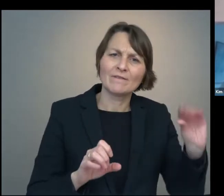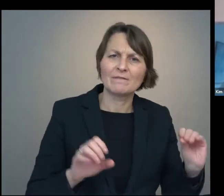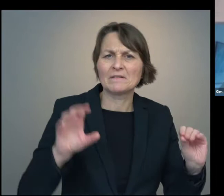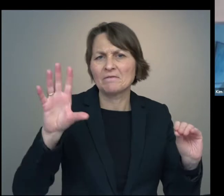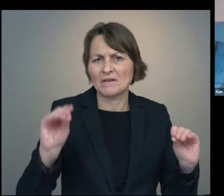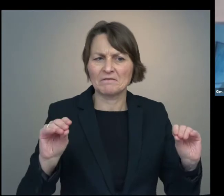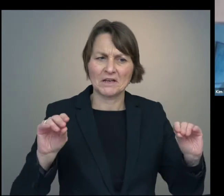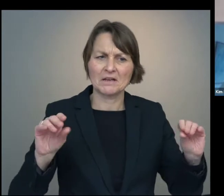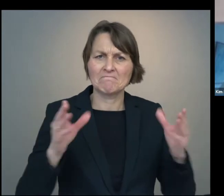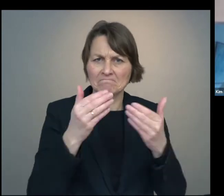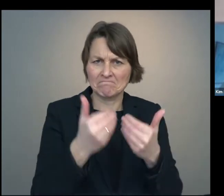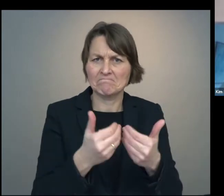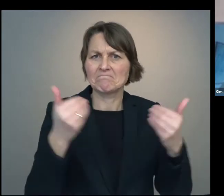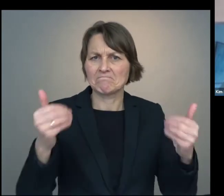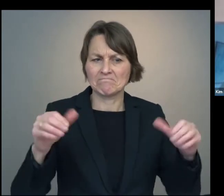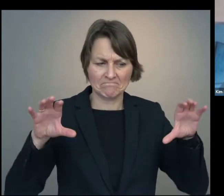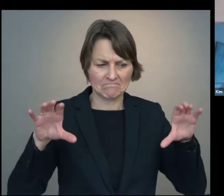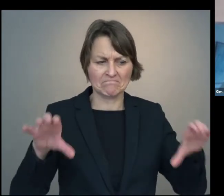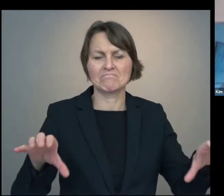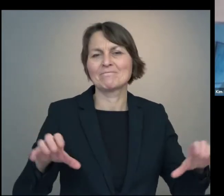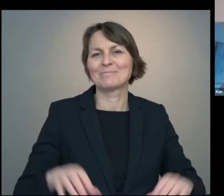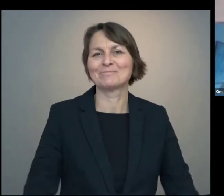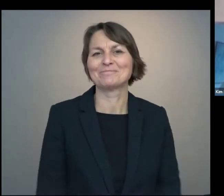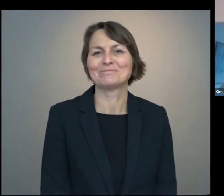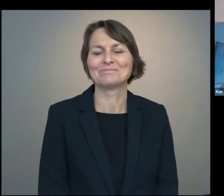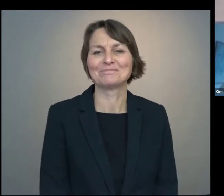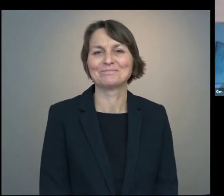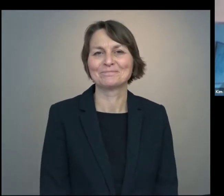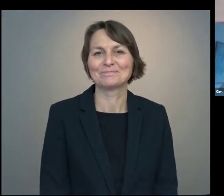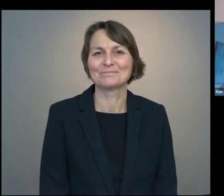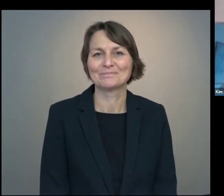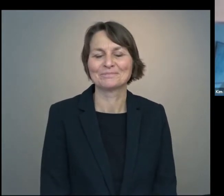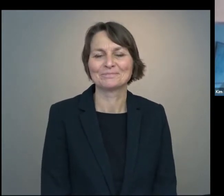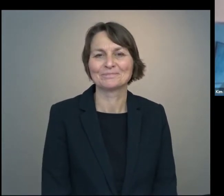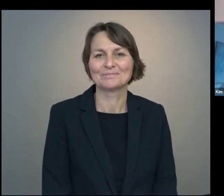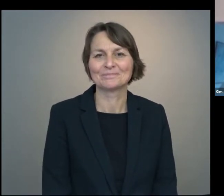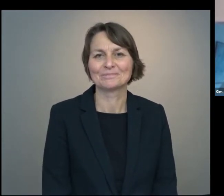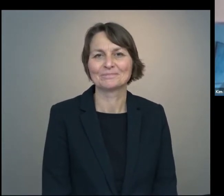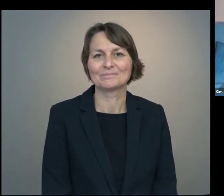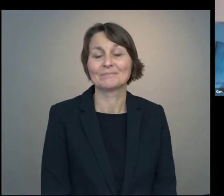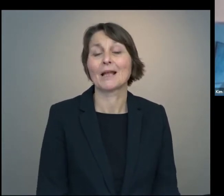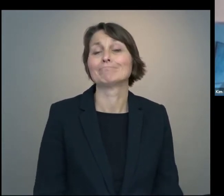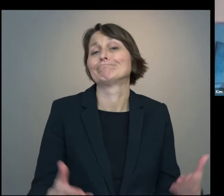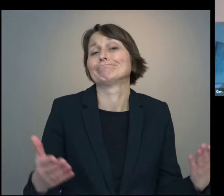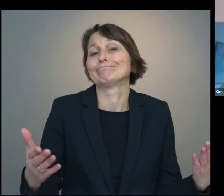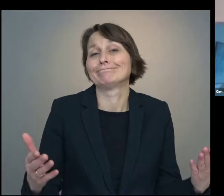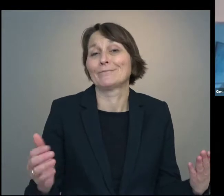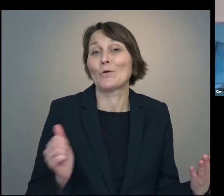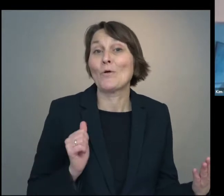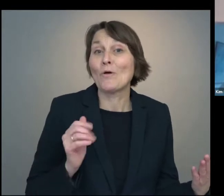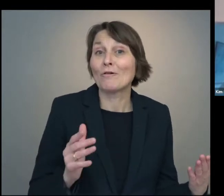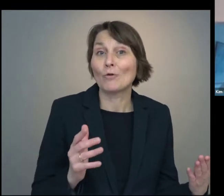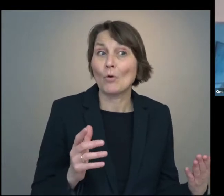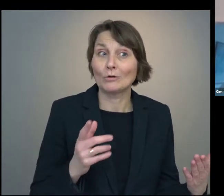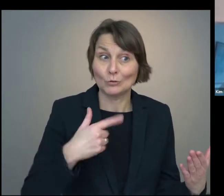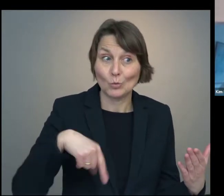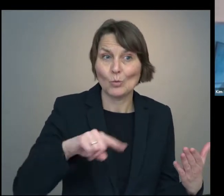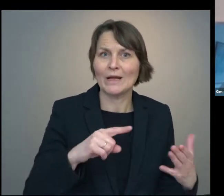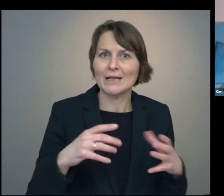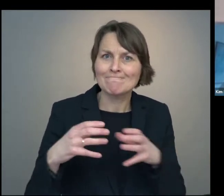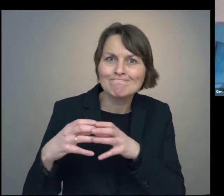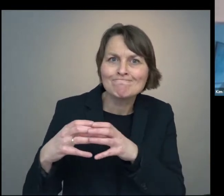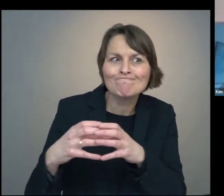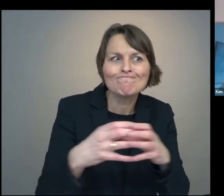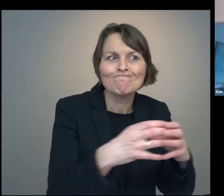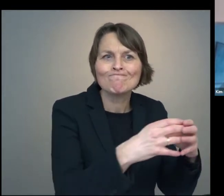split between the two teams on D team. But of course, we work very much